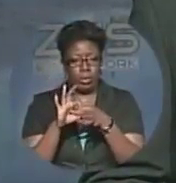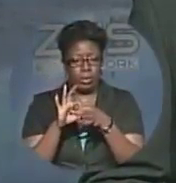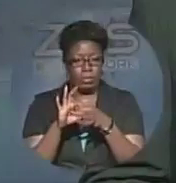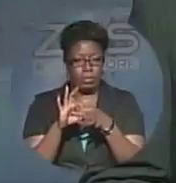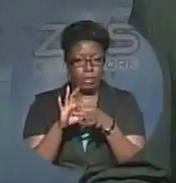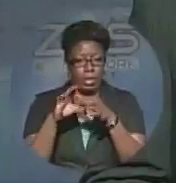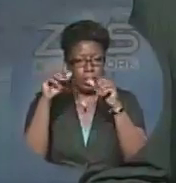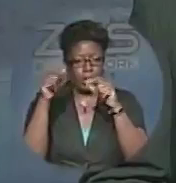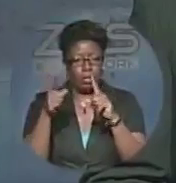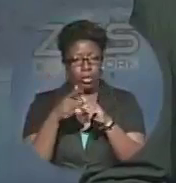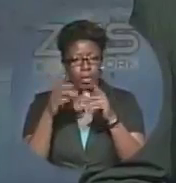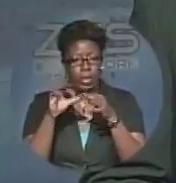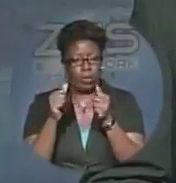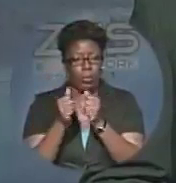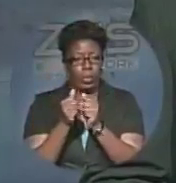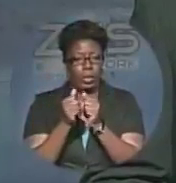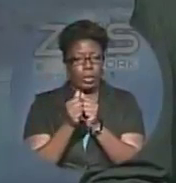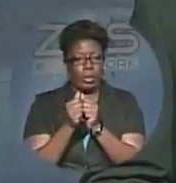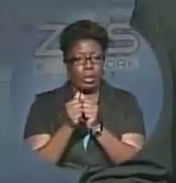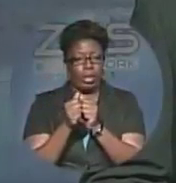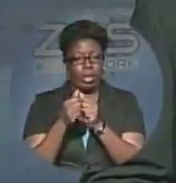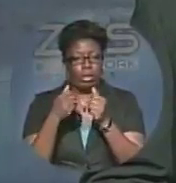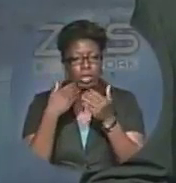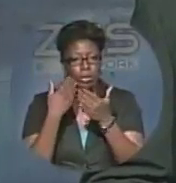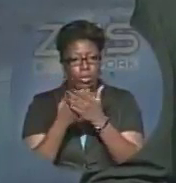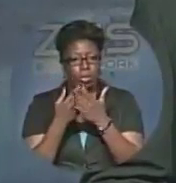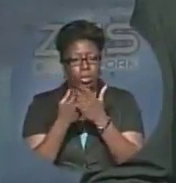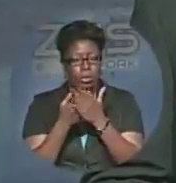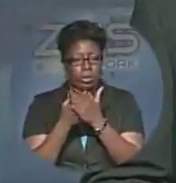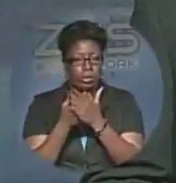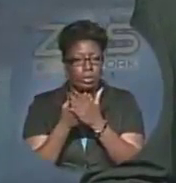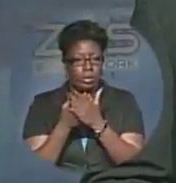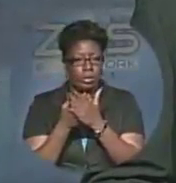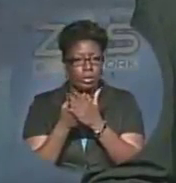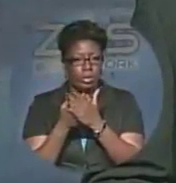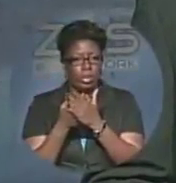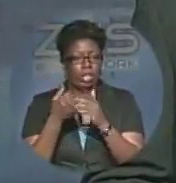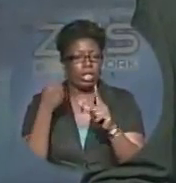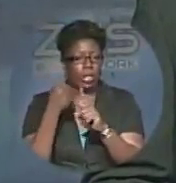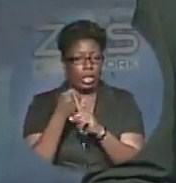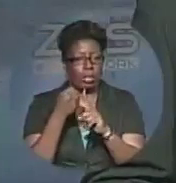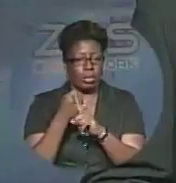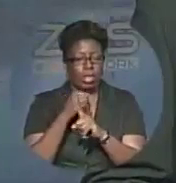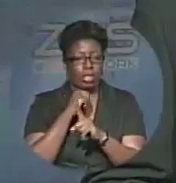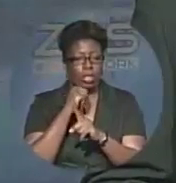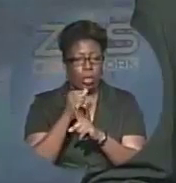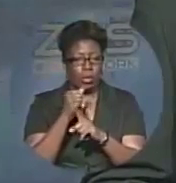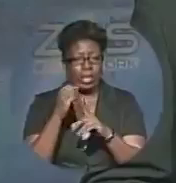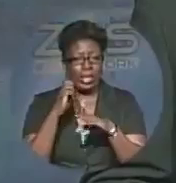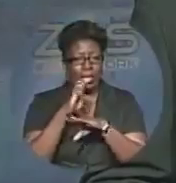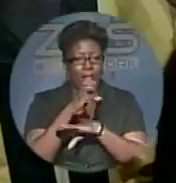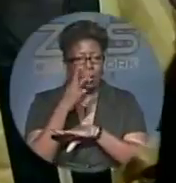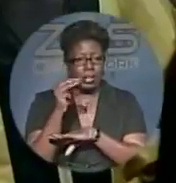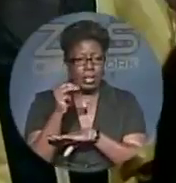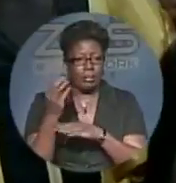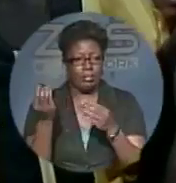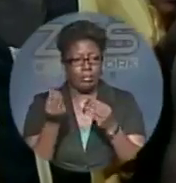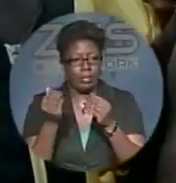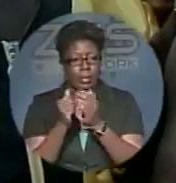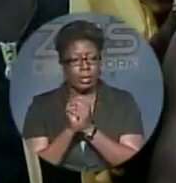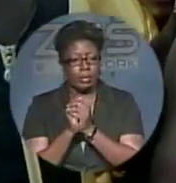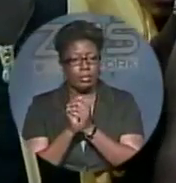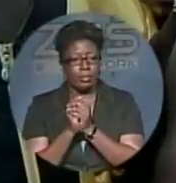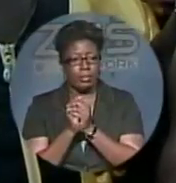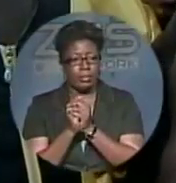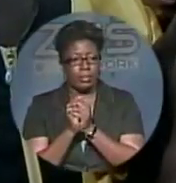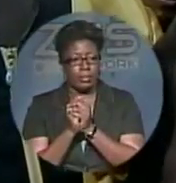was able to connect with a couple of good shots, but Major said those blows did not affect him at all. All of those woke me up and let me know,